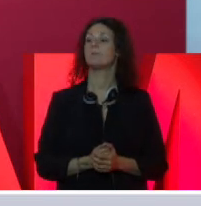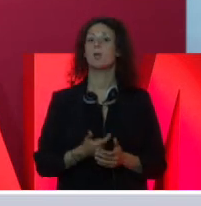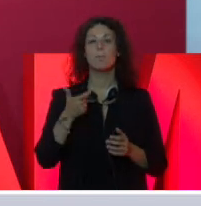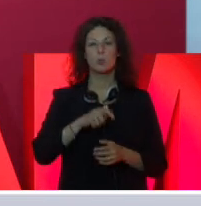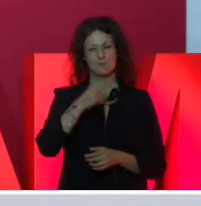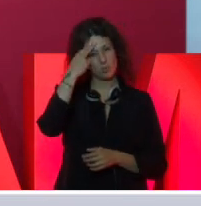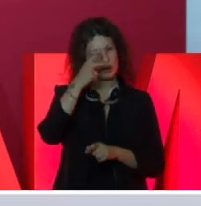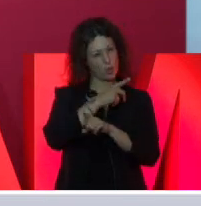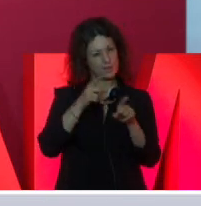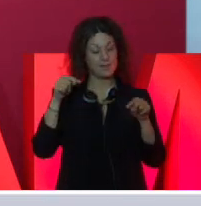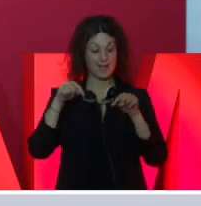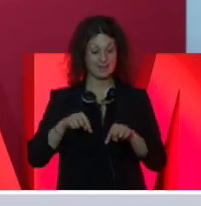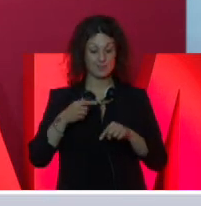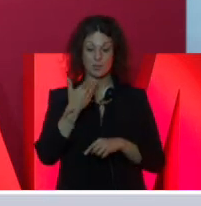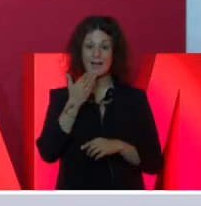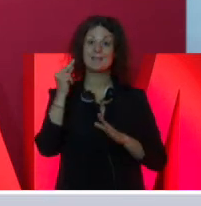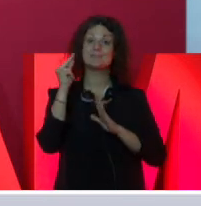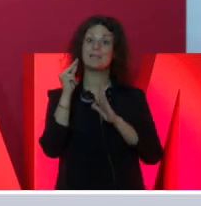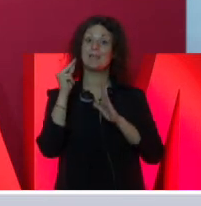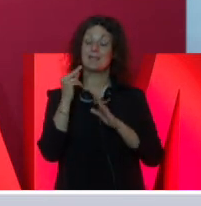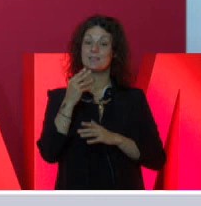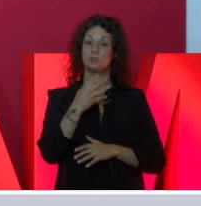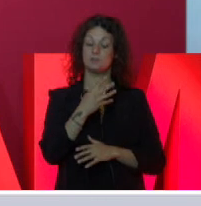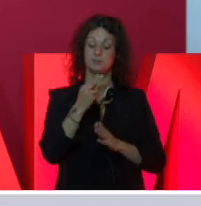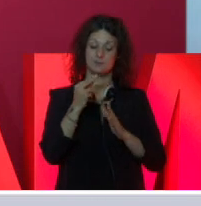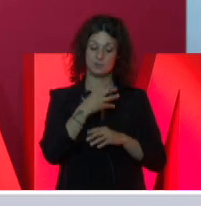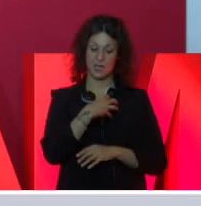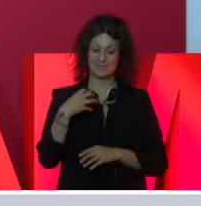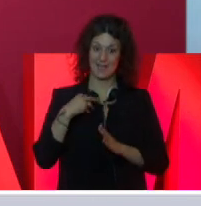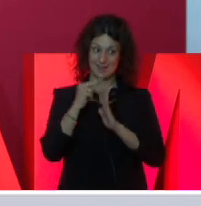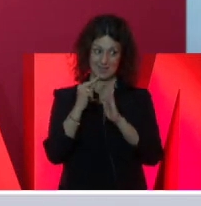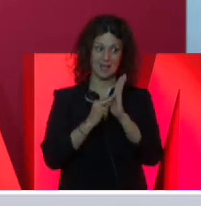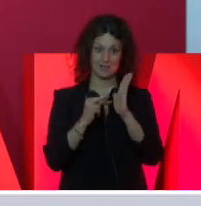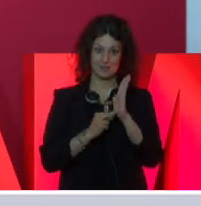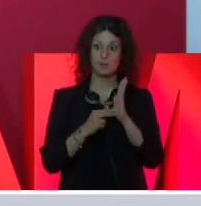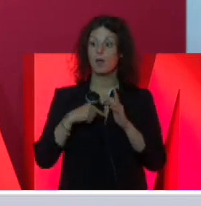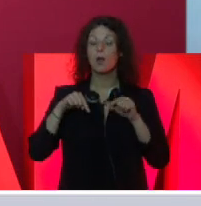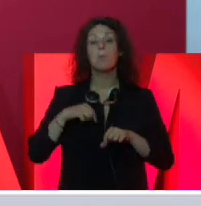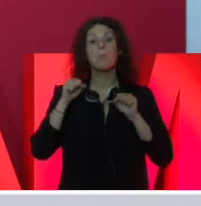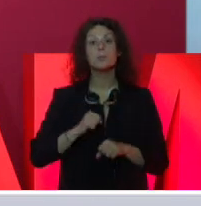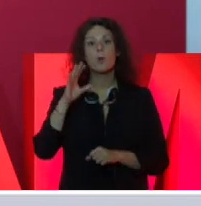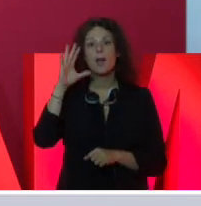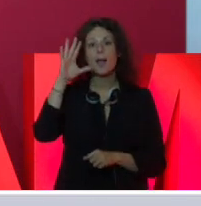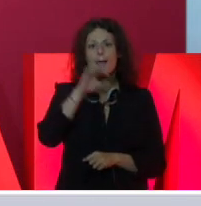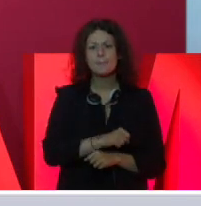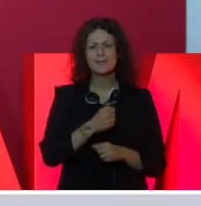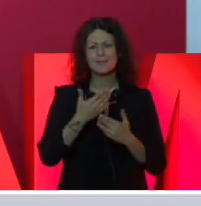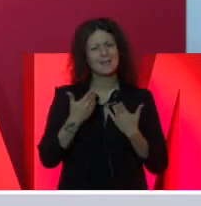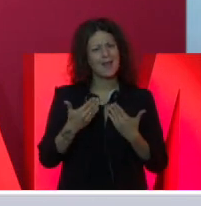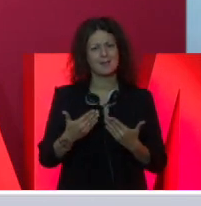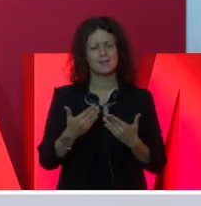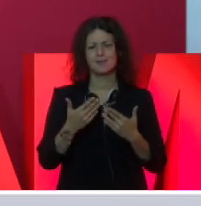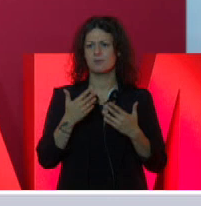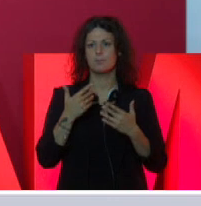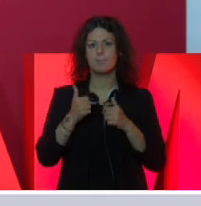data that represent examples that I can learn from, increasingly sophisticated analytics and a